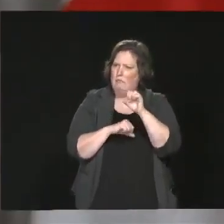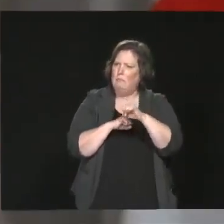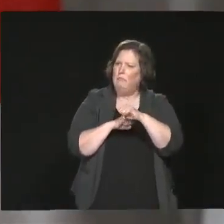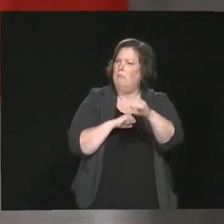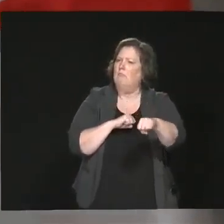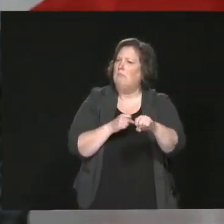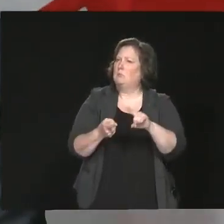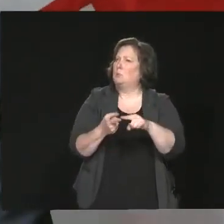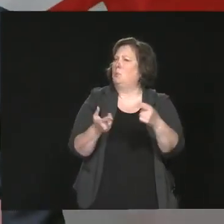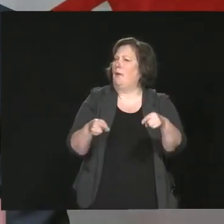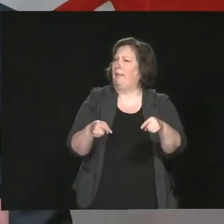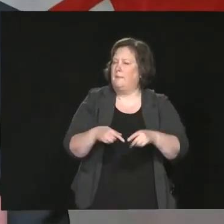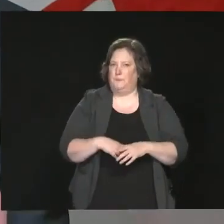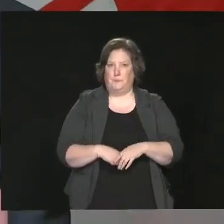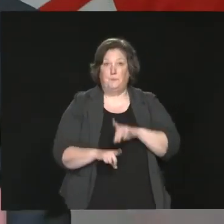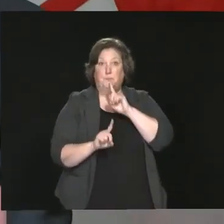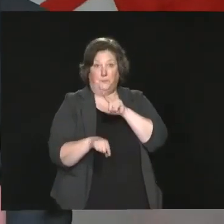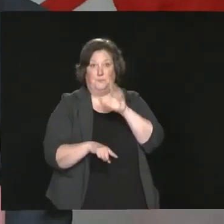rapidement, Marie,